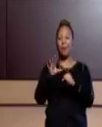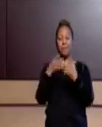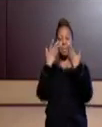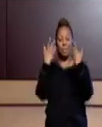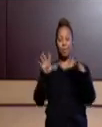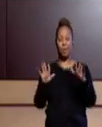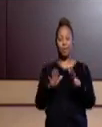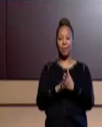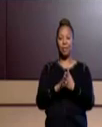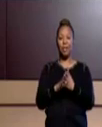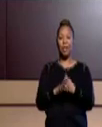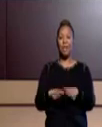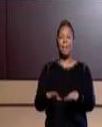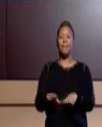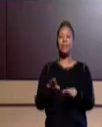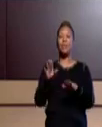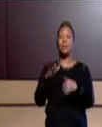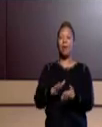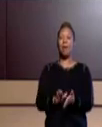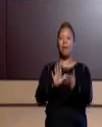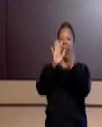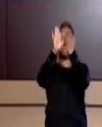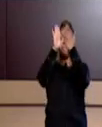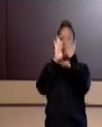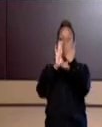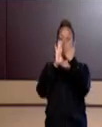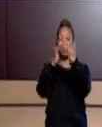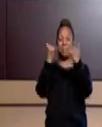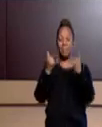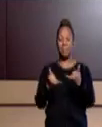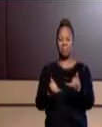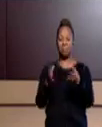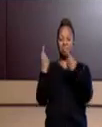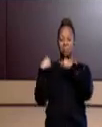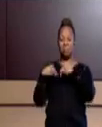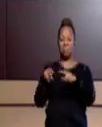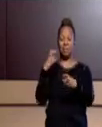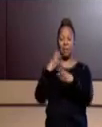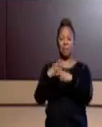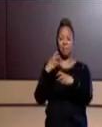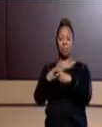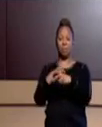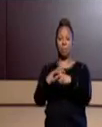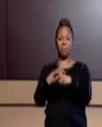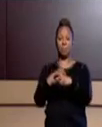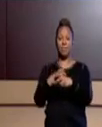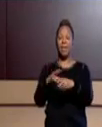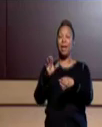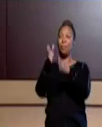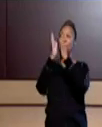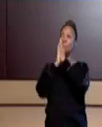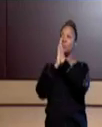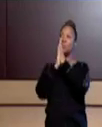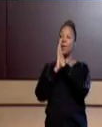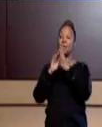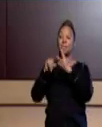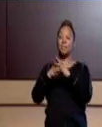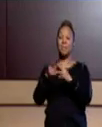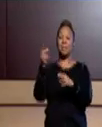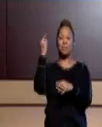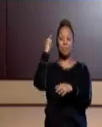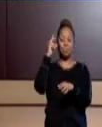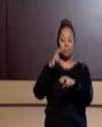gone. You are a very present help in the time of trouble. So, God, we come to you and we ask you, God, to begin to touch